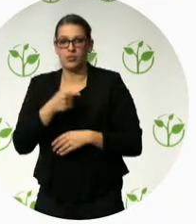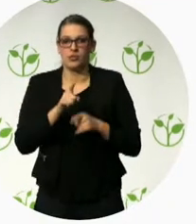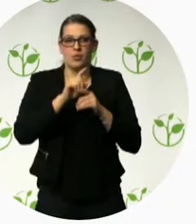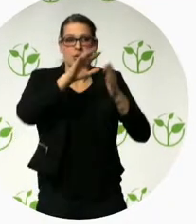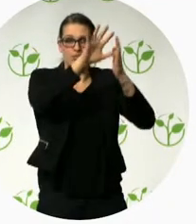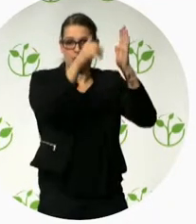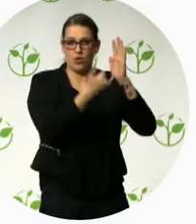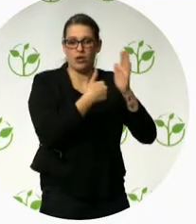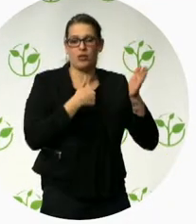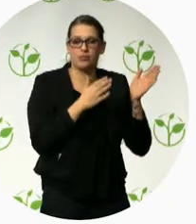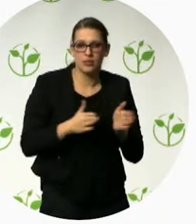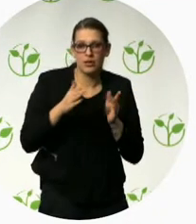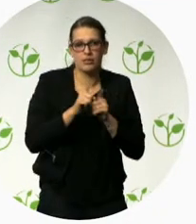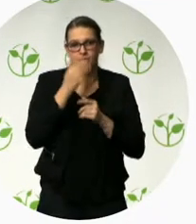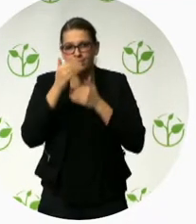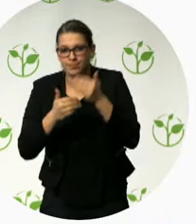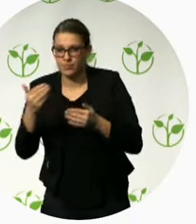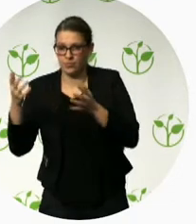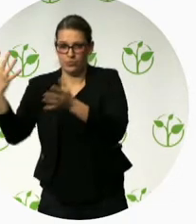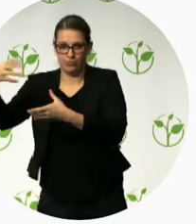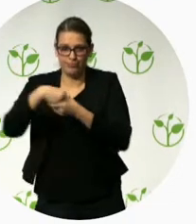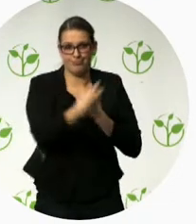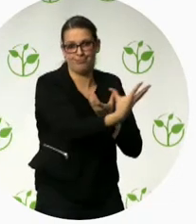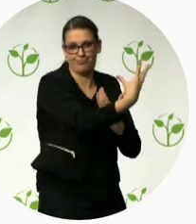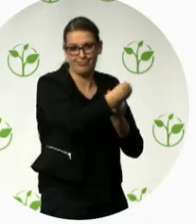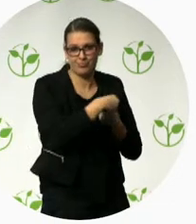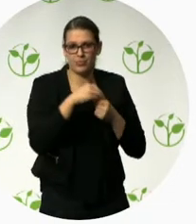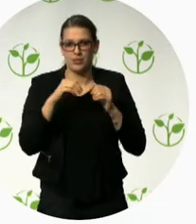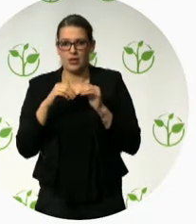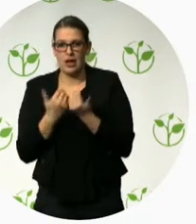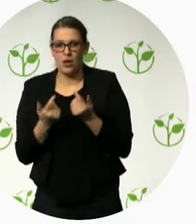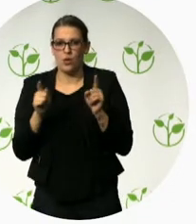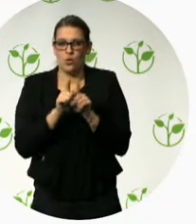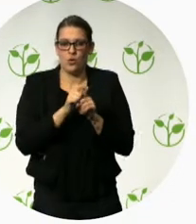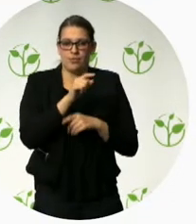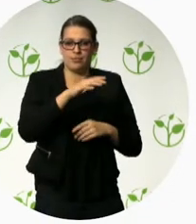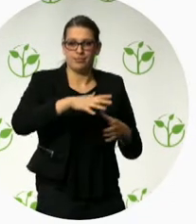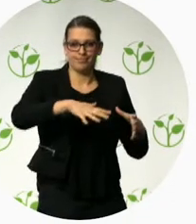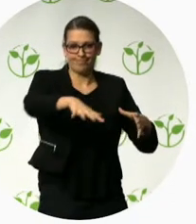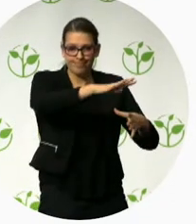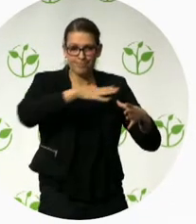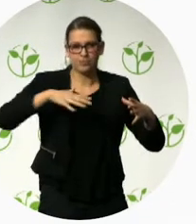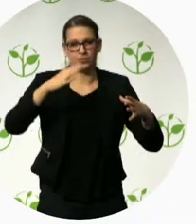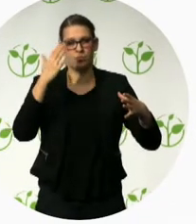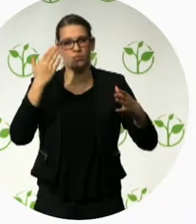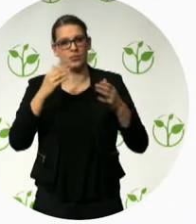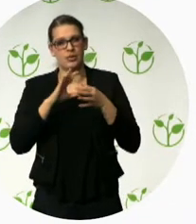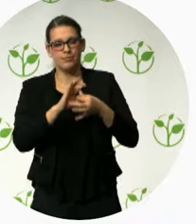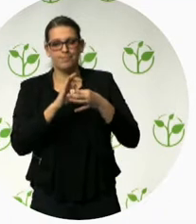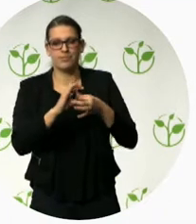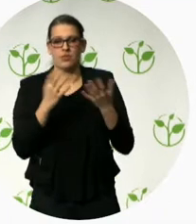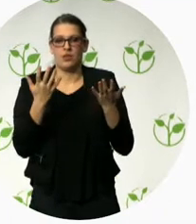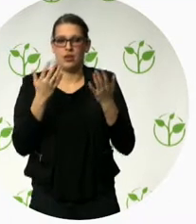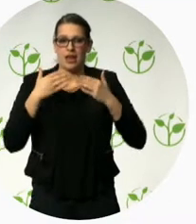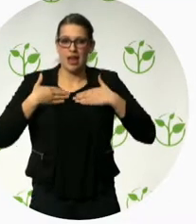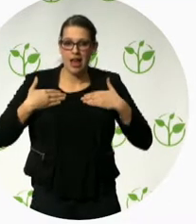community-based rehabilitation facilitator with some basic health knowledge to provide support to the persons with